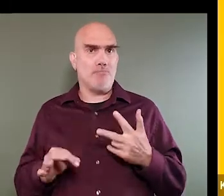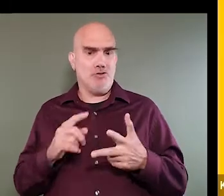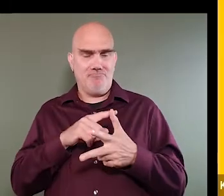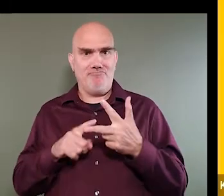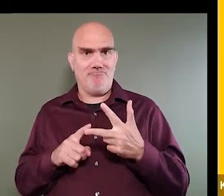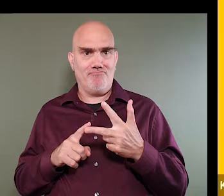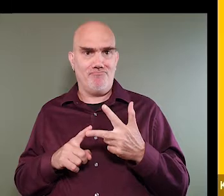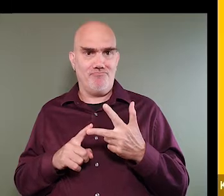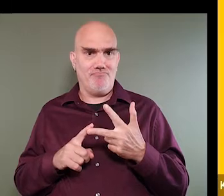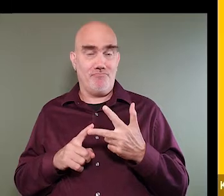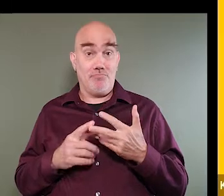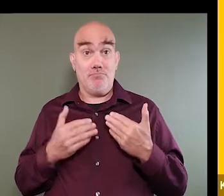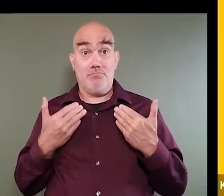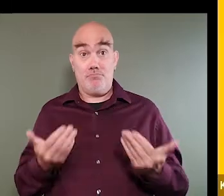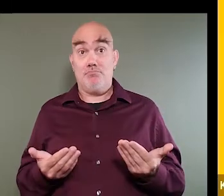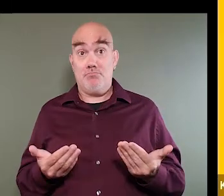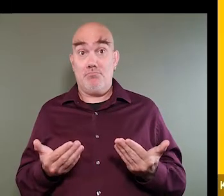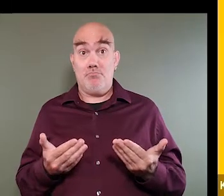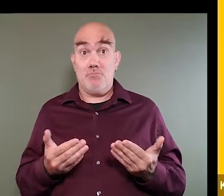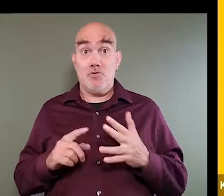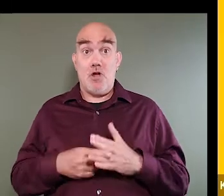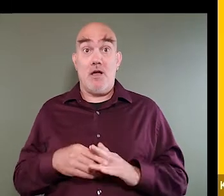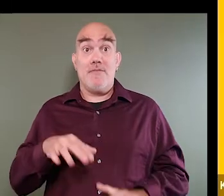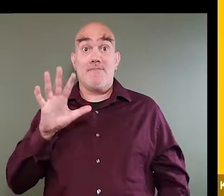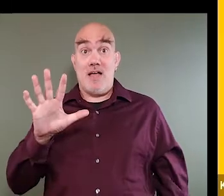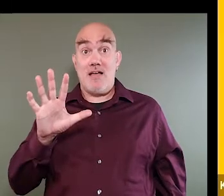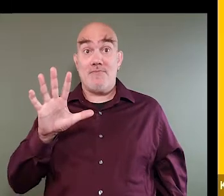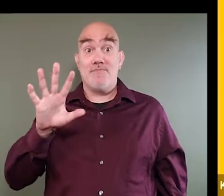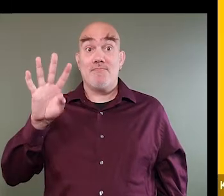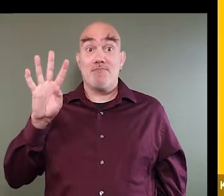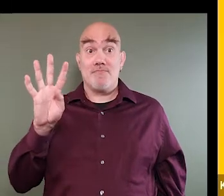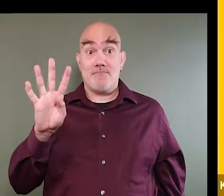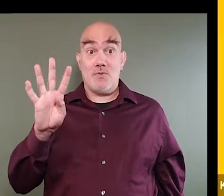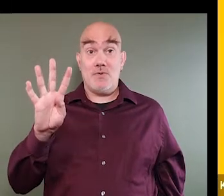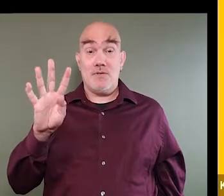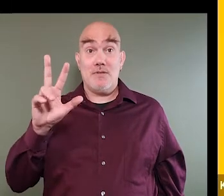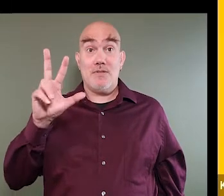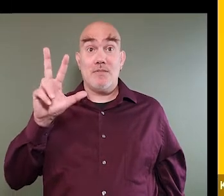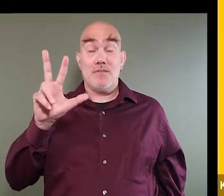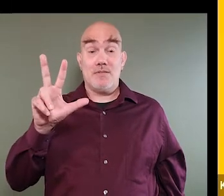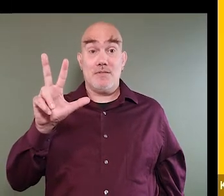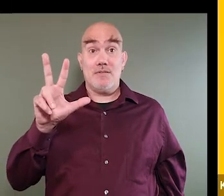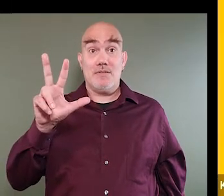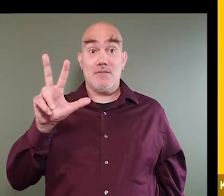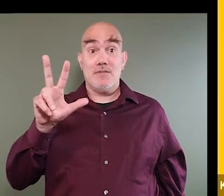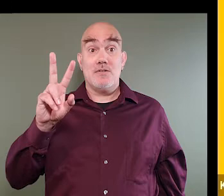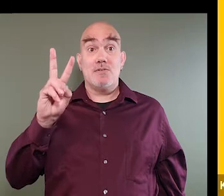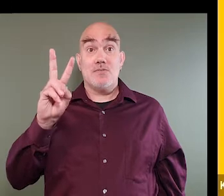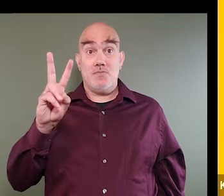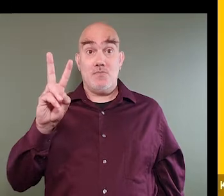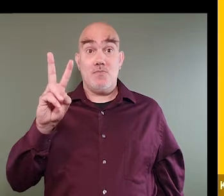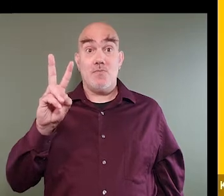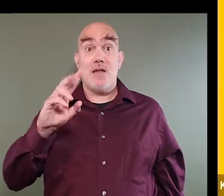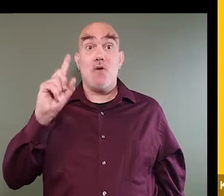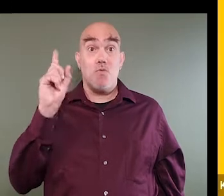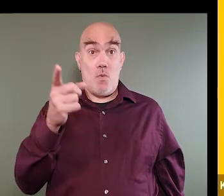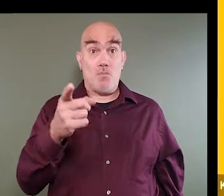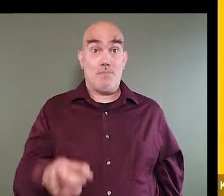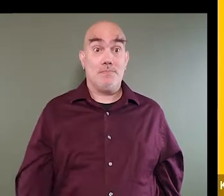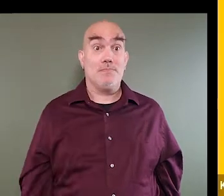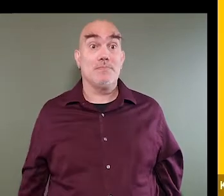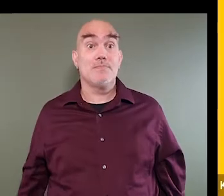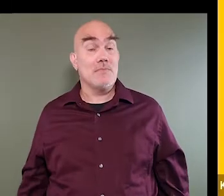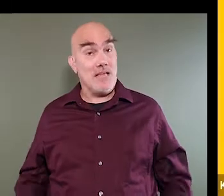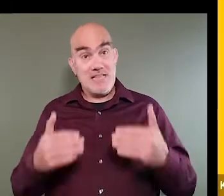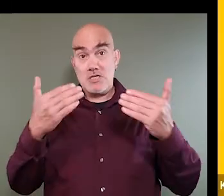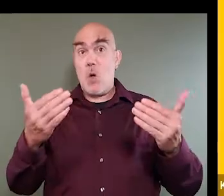our options. Let's do this in 5, 4, 3, 2, and 1. Let's